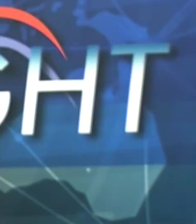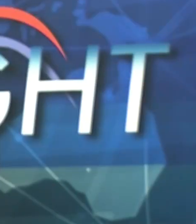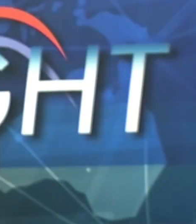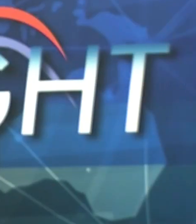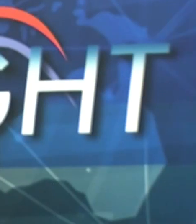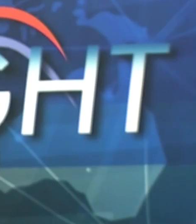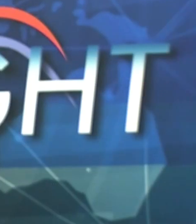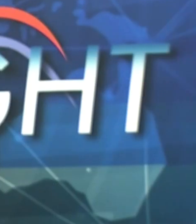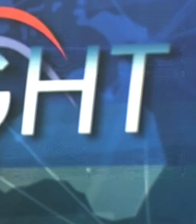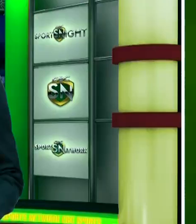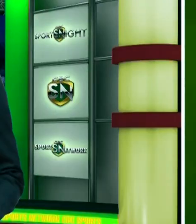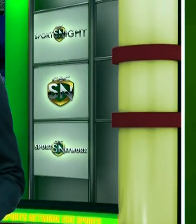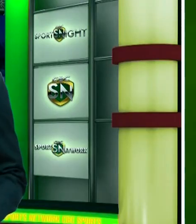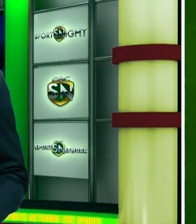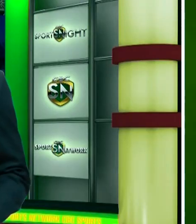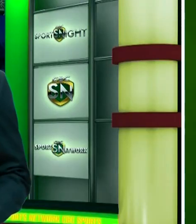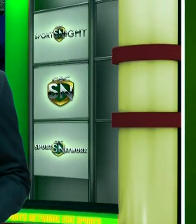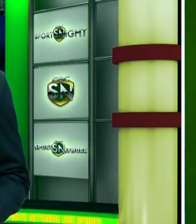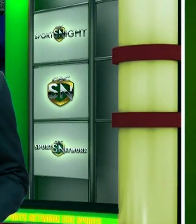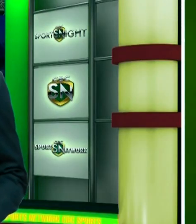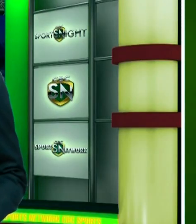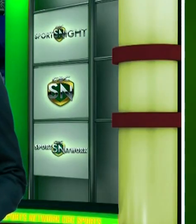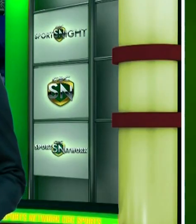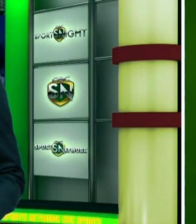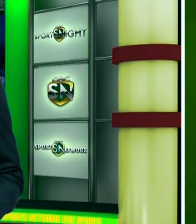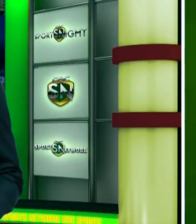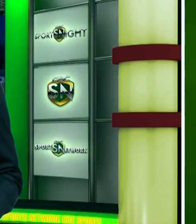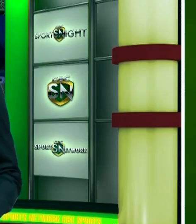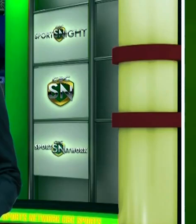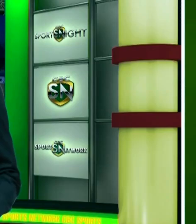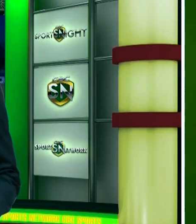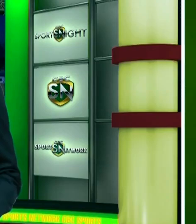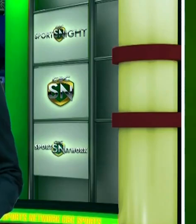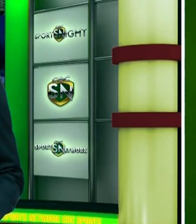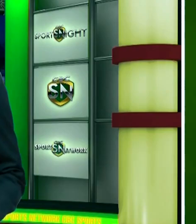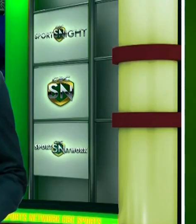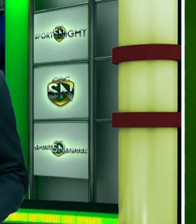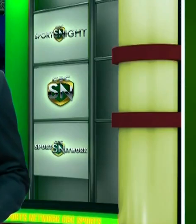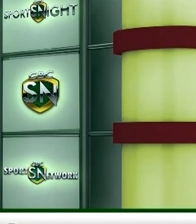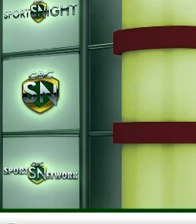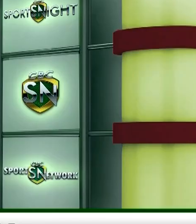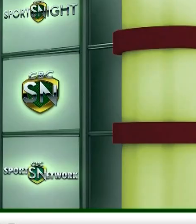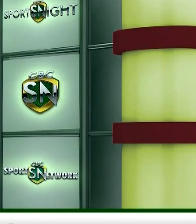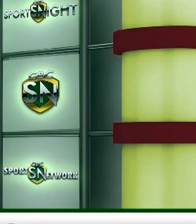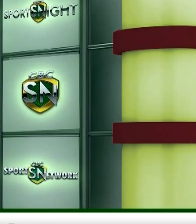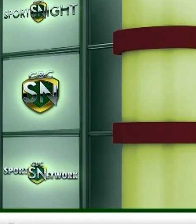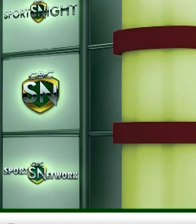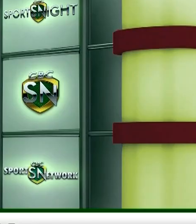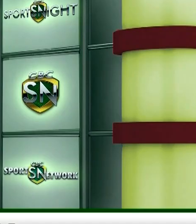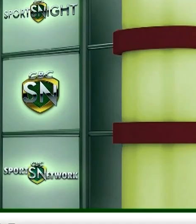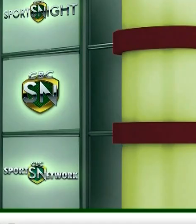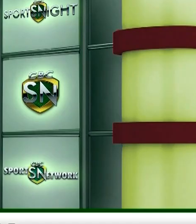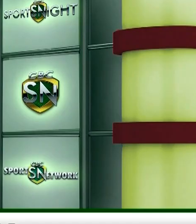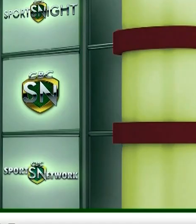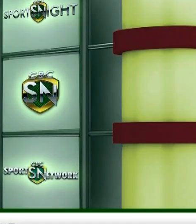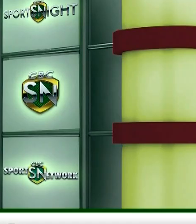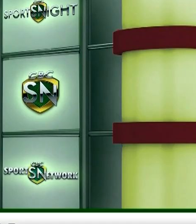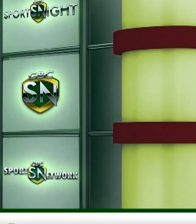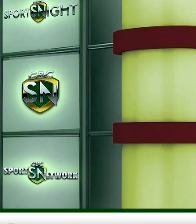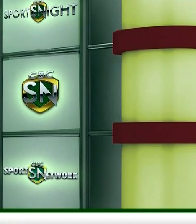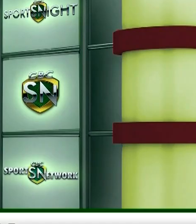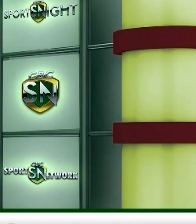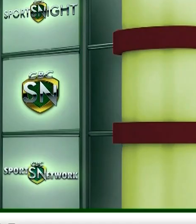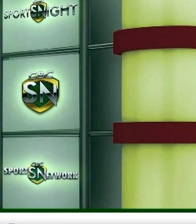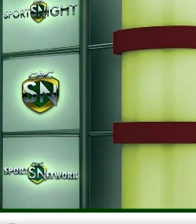Sports time now with Damien Best. Thanks so much, Wendy. Good evening to you. Good evening to our viewers and listeners. Well, West Indies Masters registered their